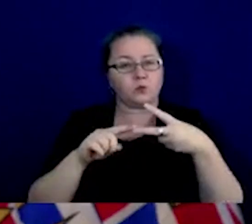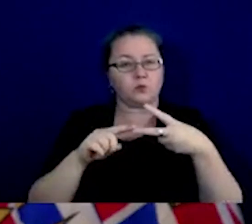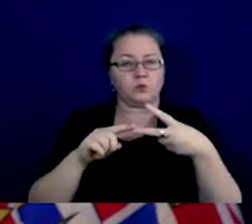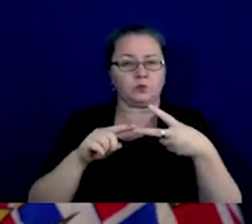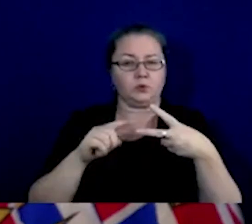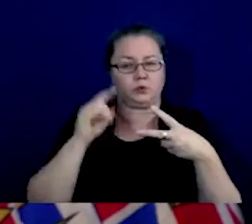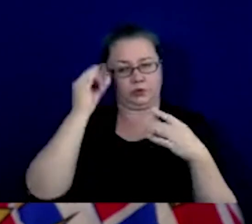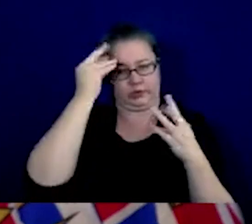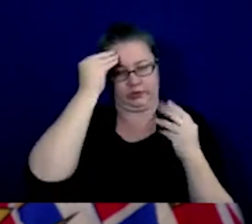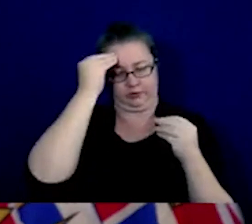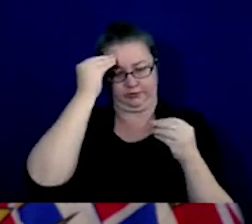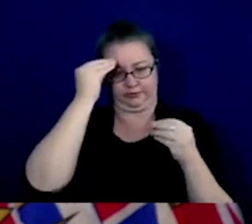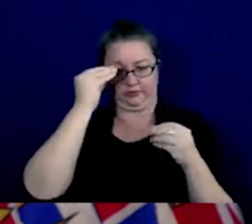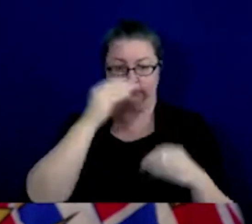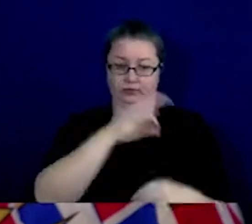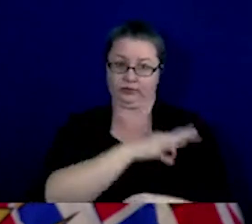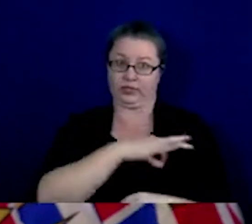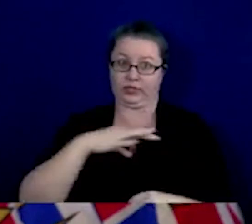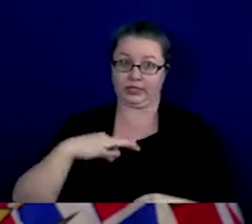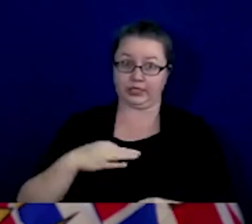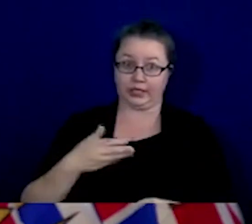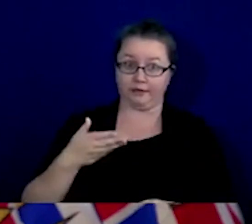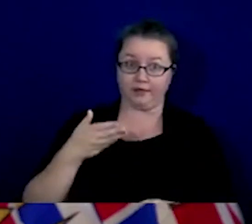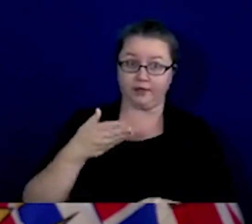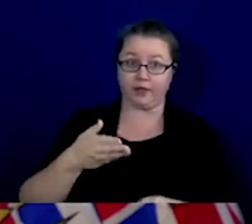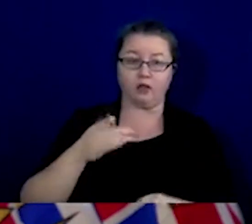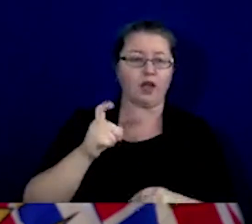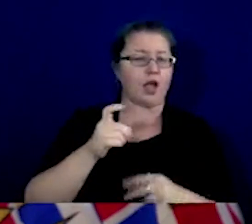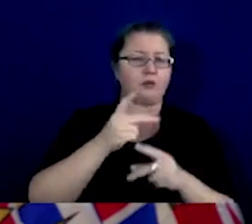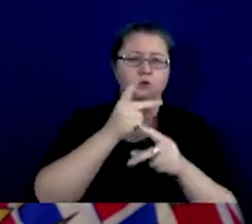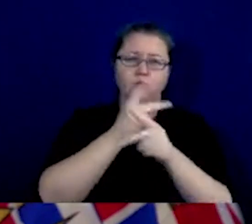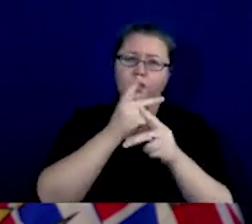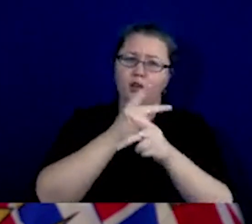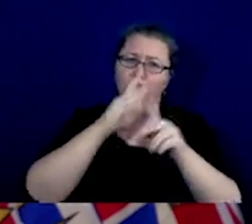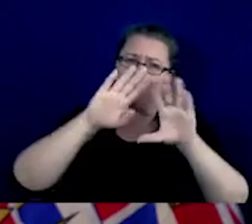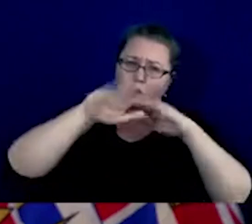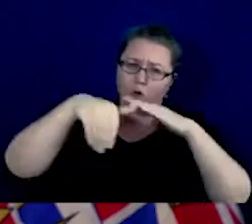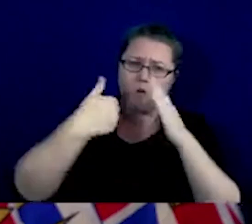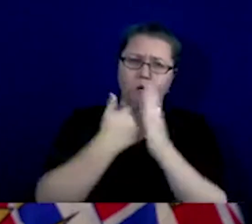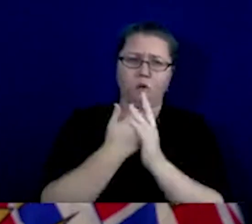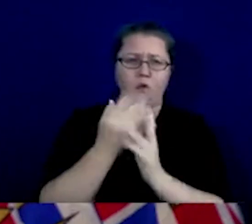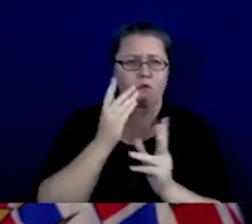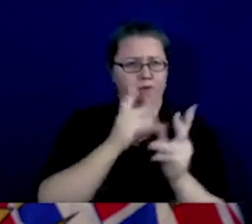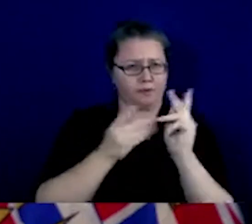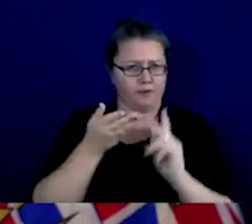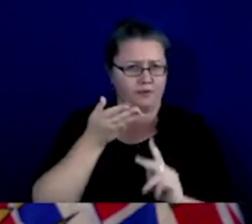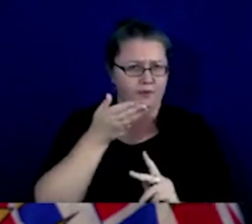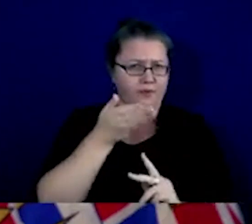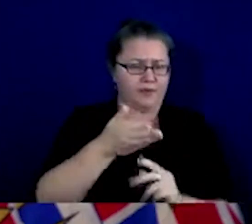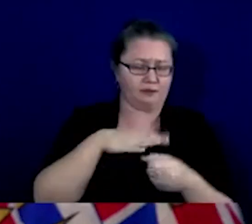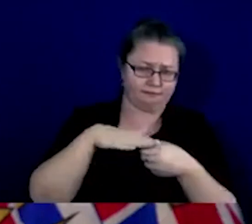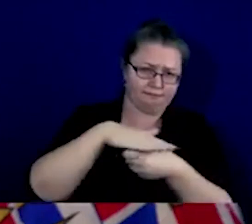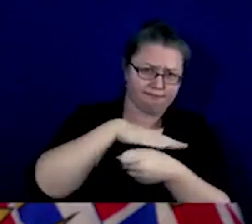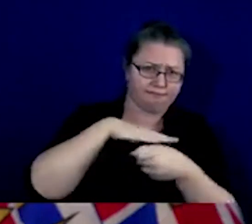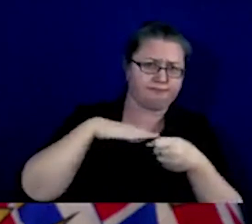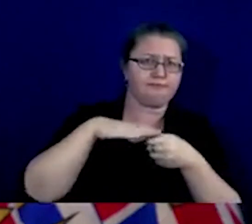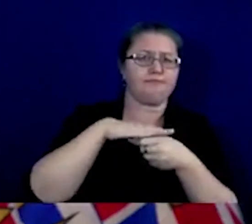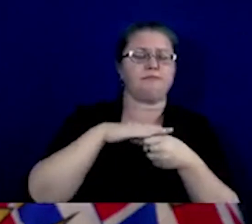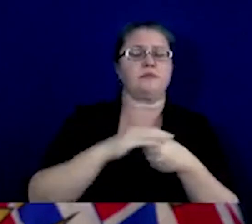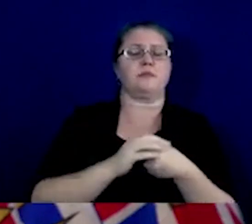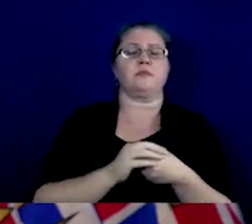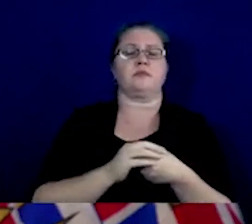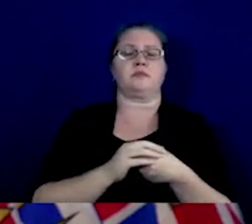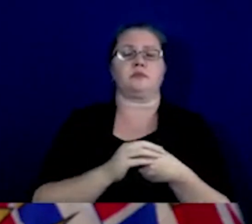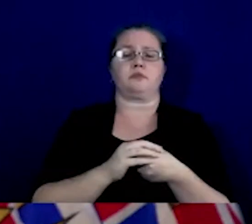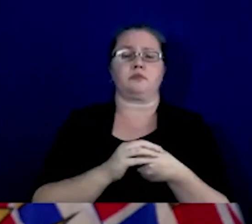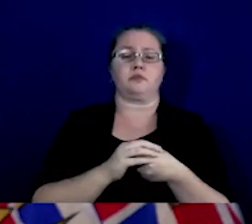community. So it is a very fine balance that we have to find in long-term care, and I understand that we're not there, we're not